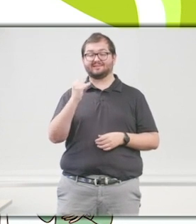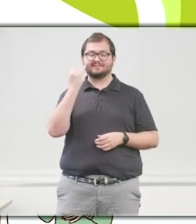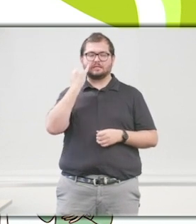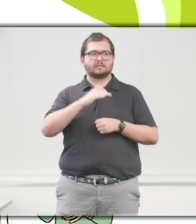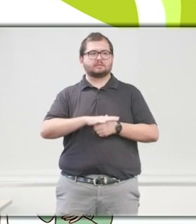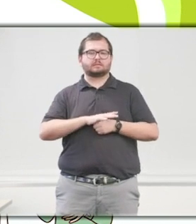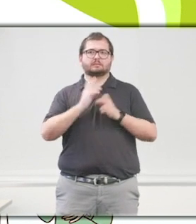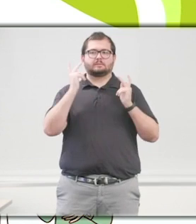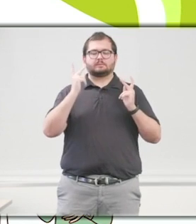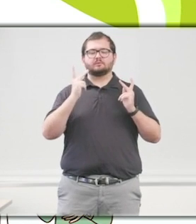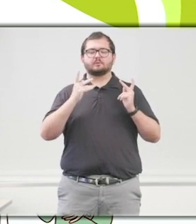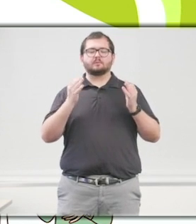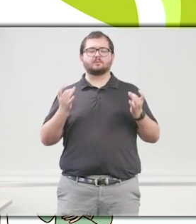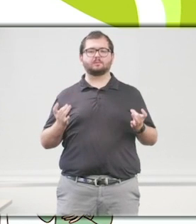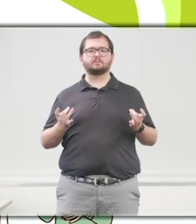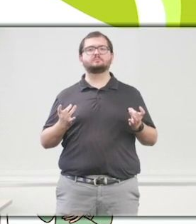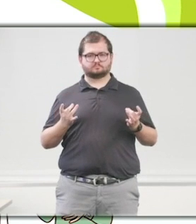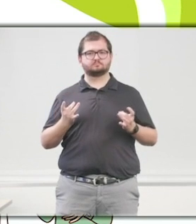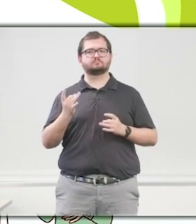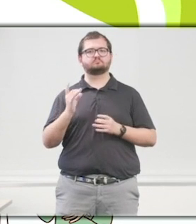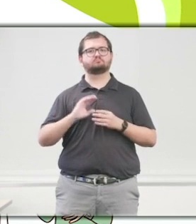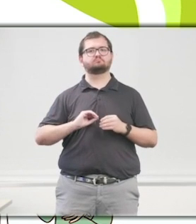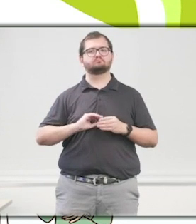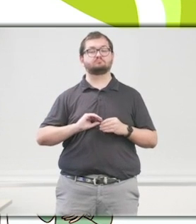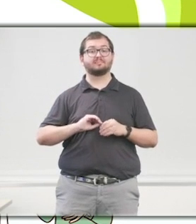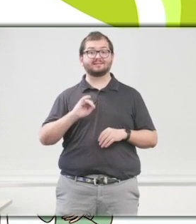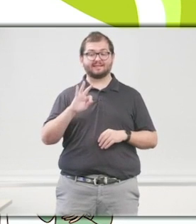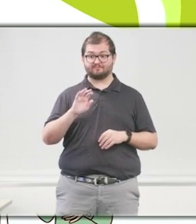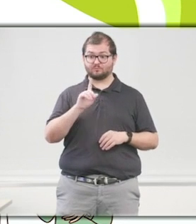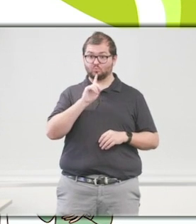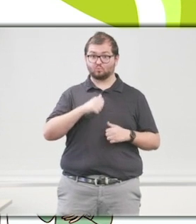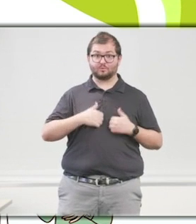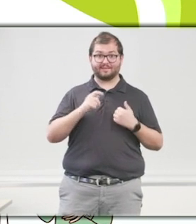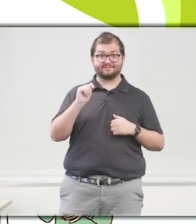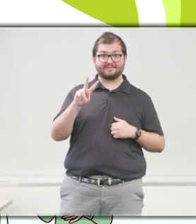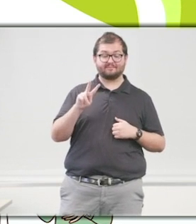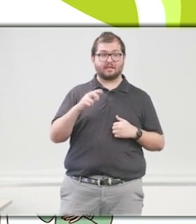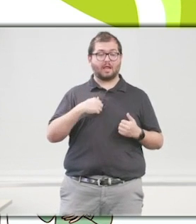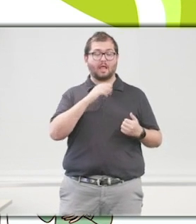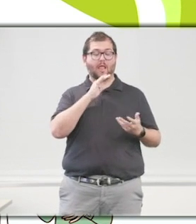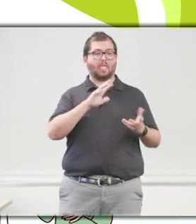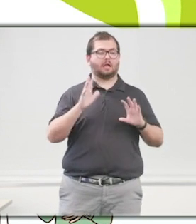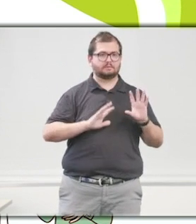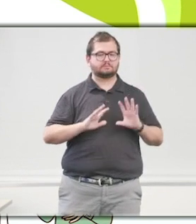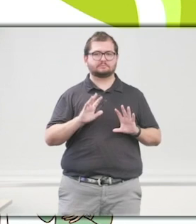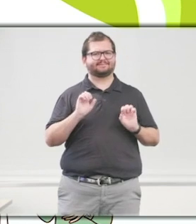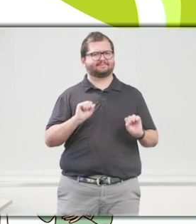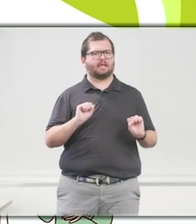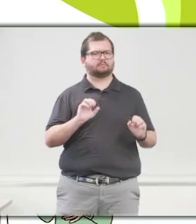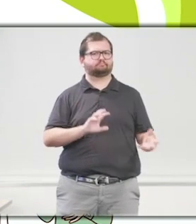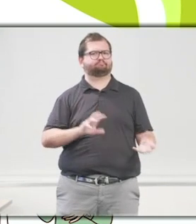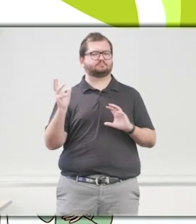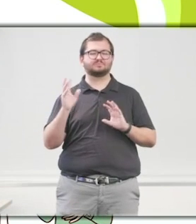these instances, because if you're on live television and you mess something up, it can become a little messy. So have your